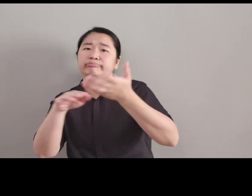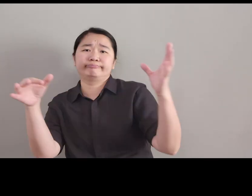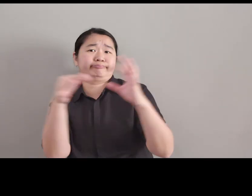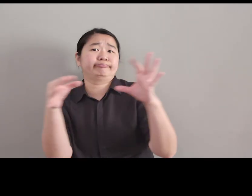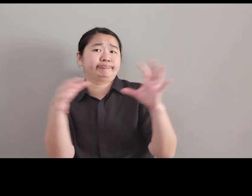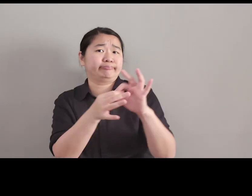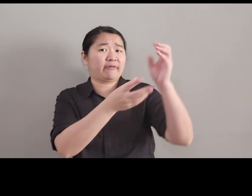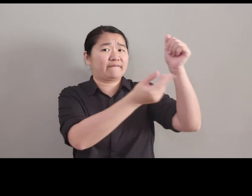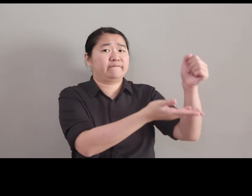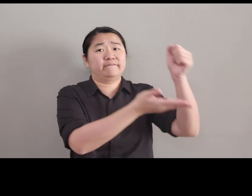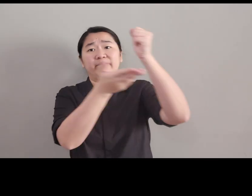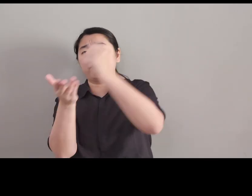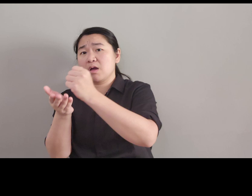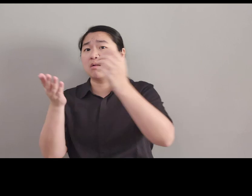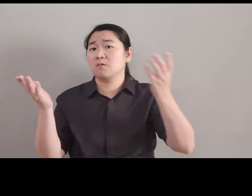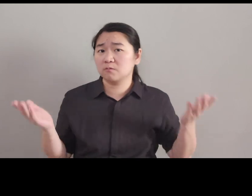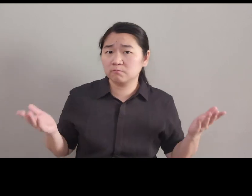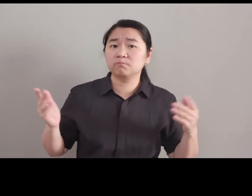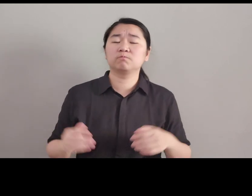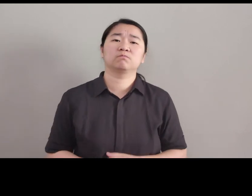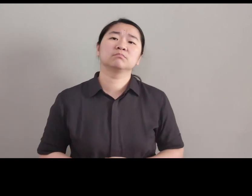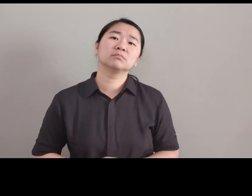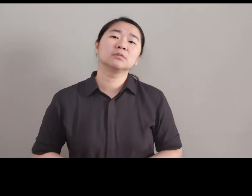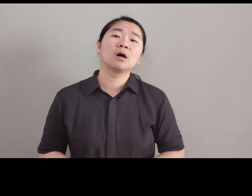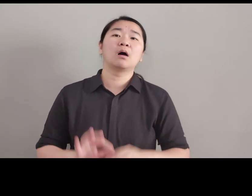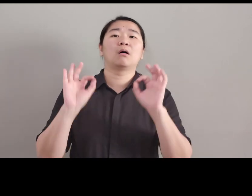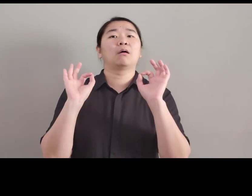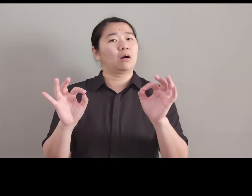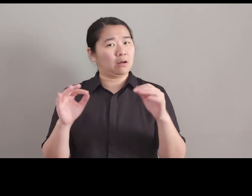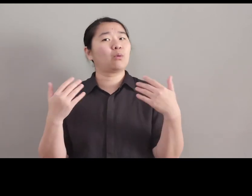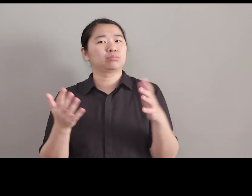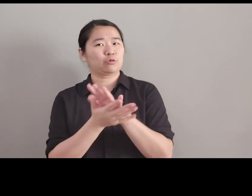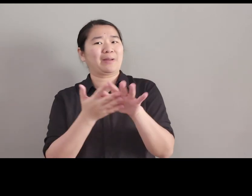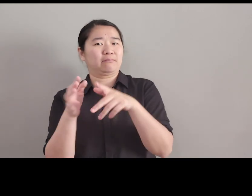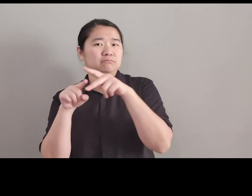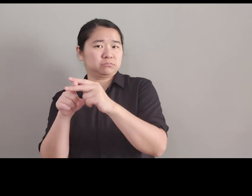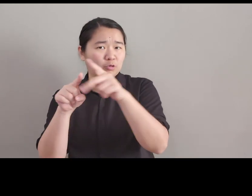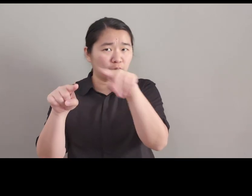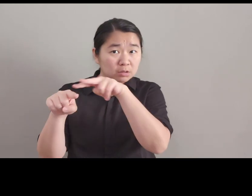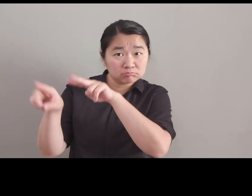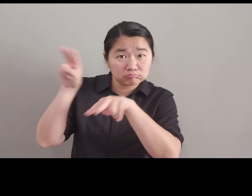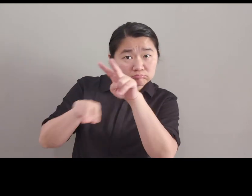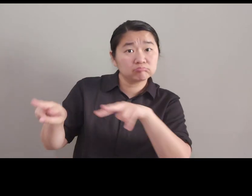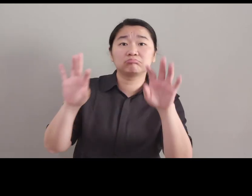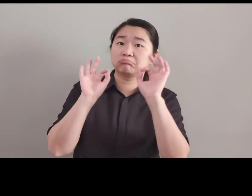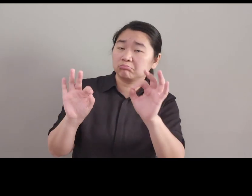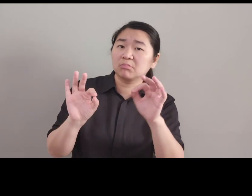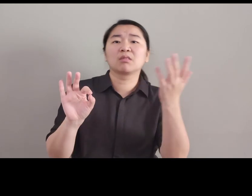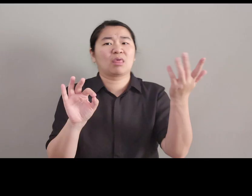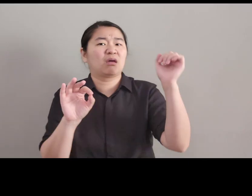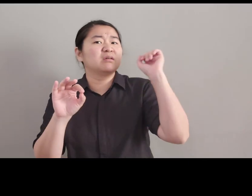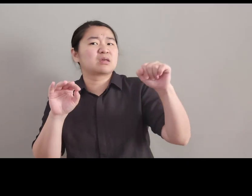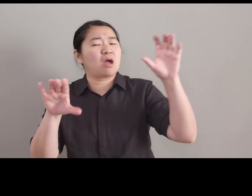government-funded tools around still for some of the monitoring, but definitely they don't have the resources as the